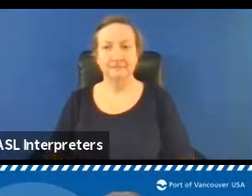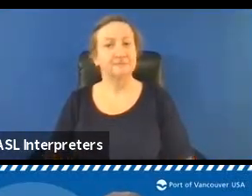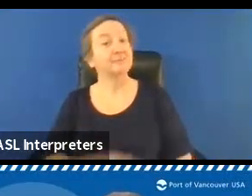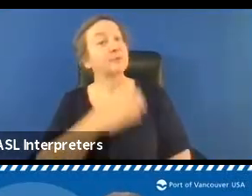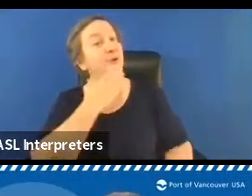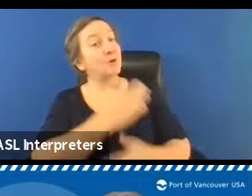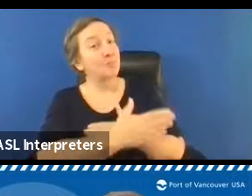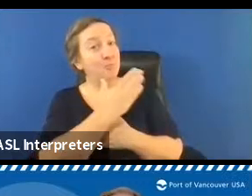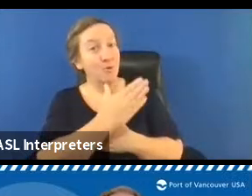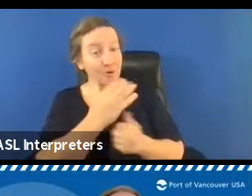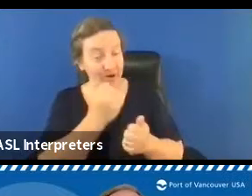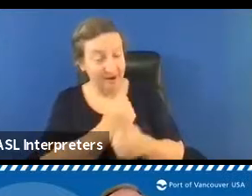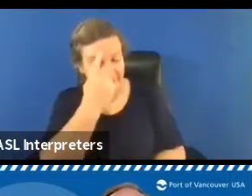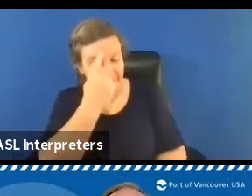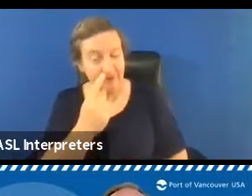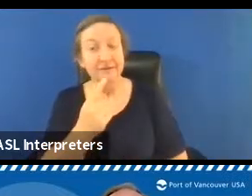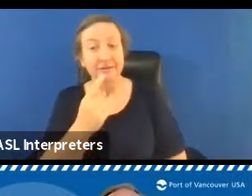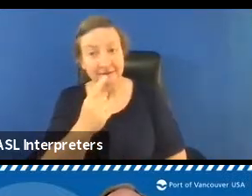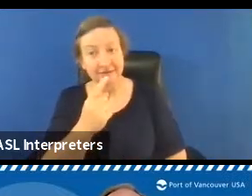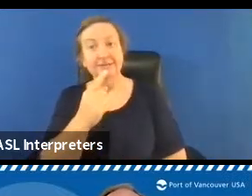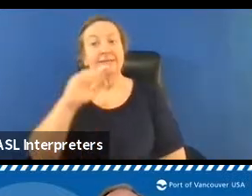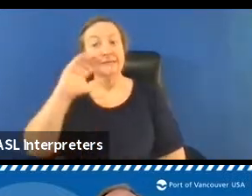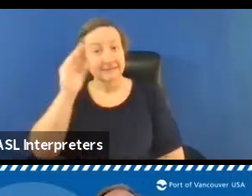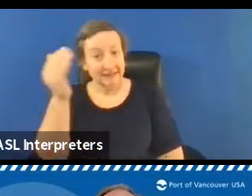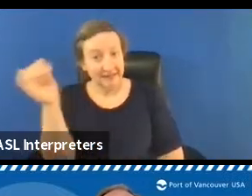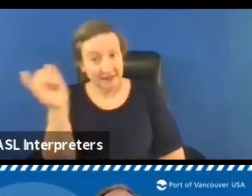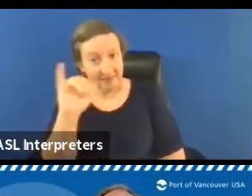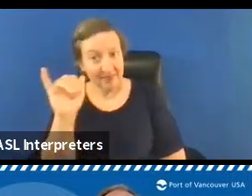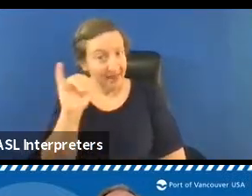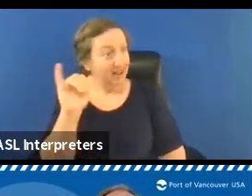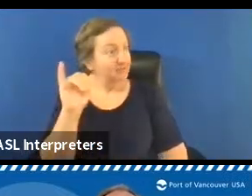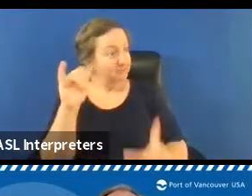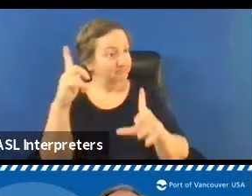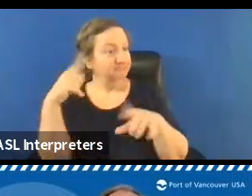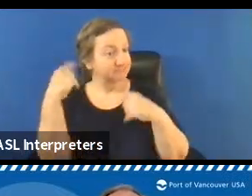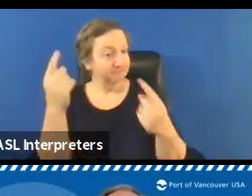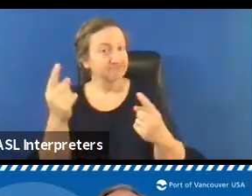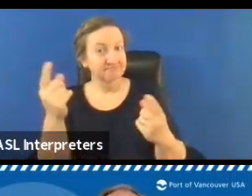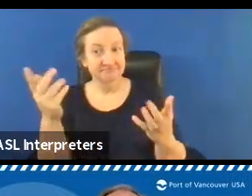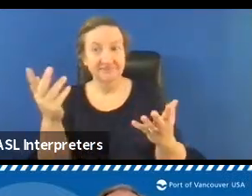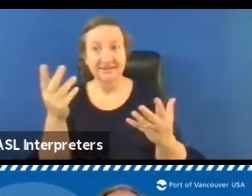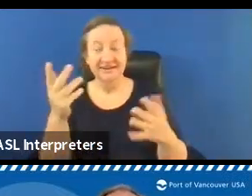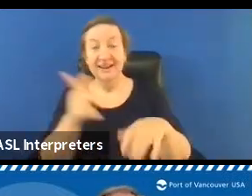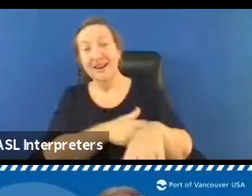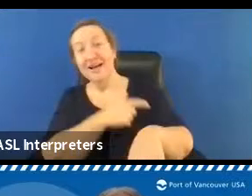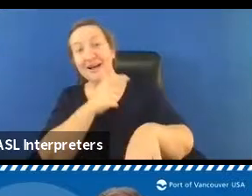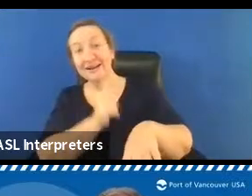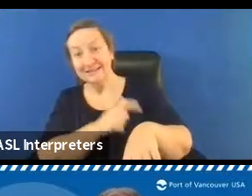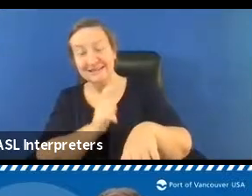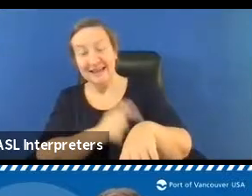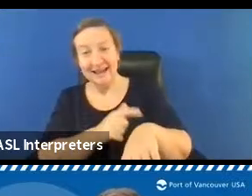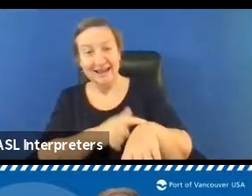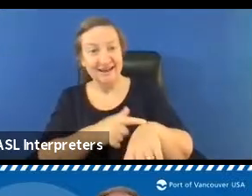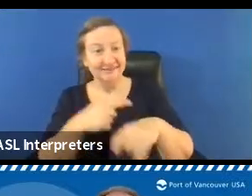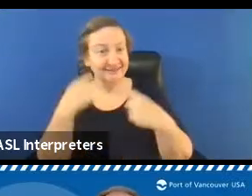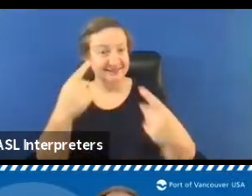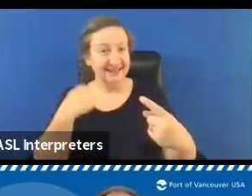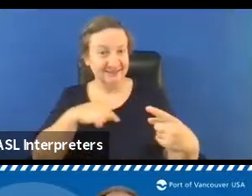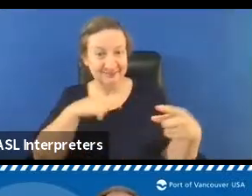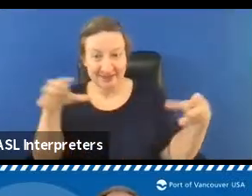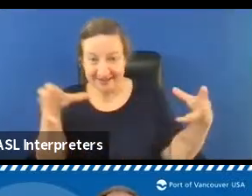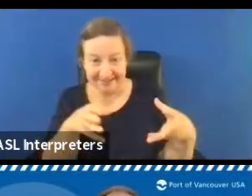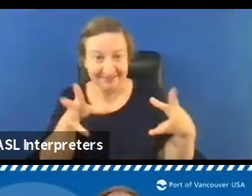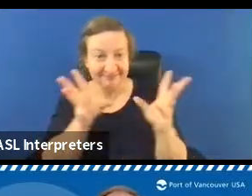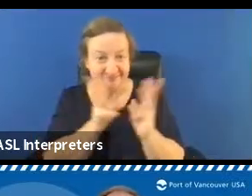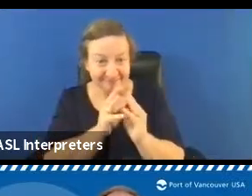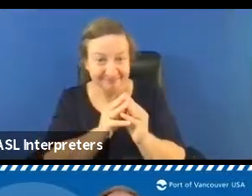Good morning, everybody. And it seems like it's been too long of a time period between our meetings, but